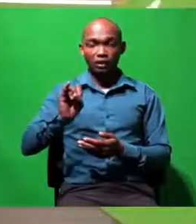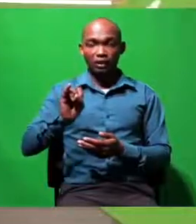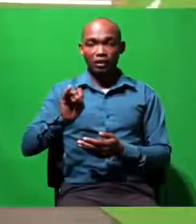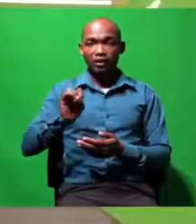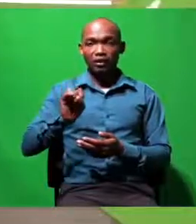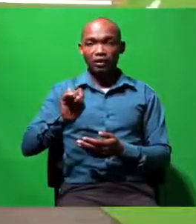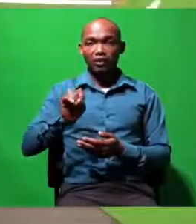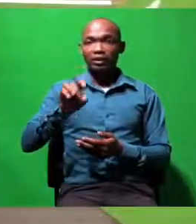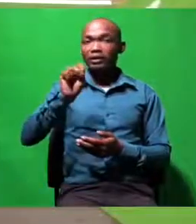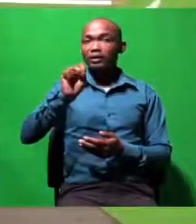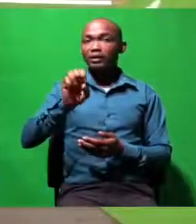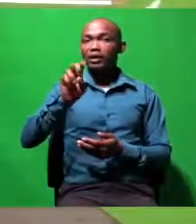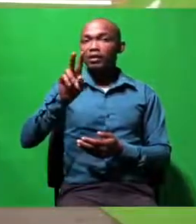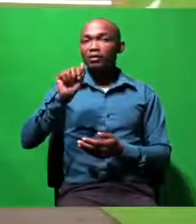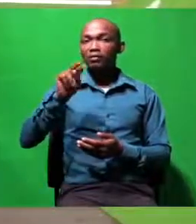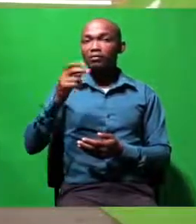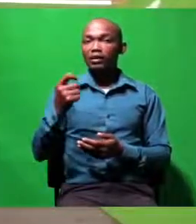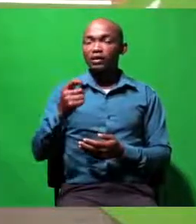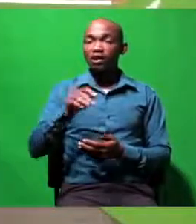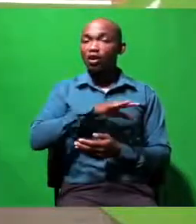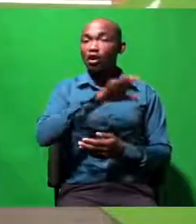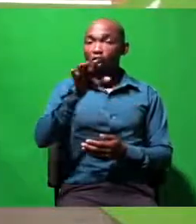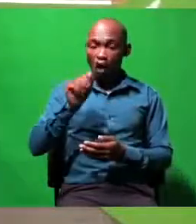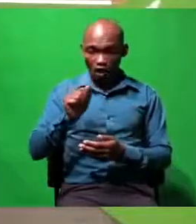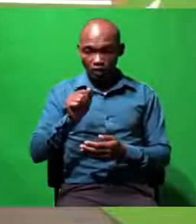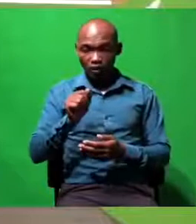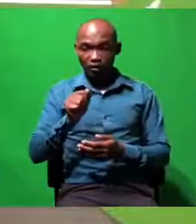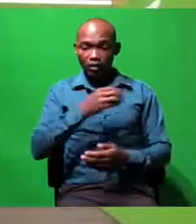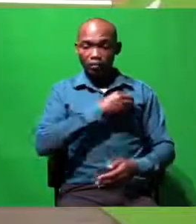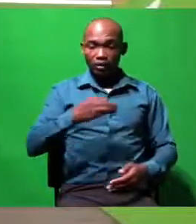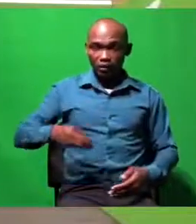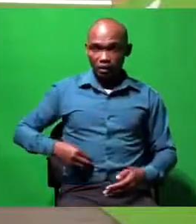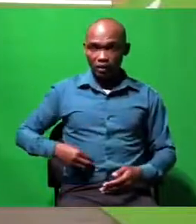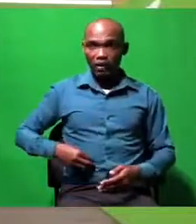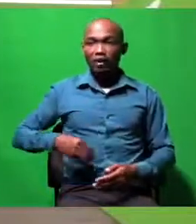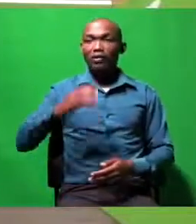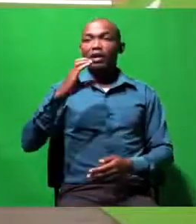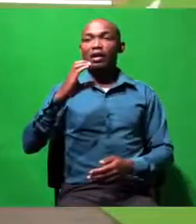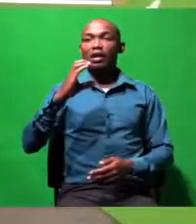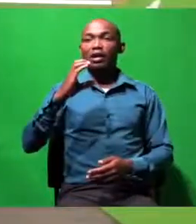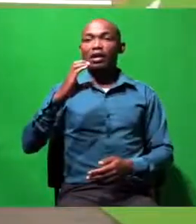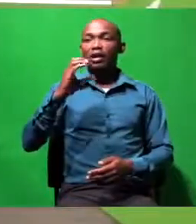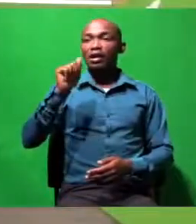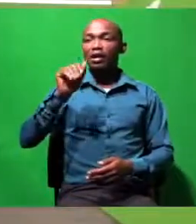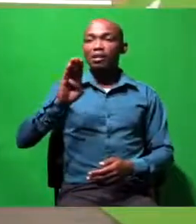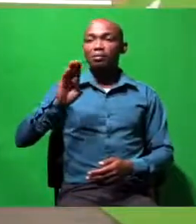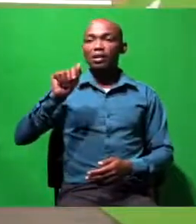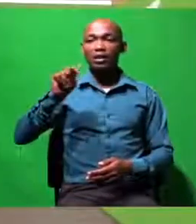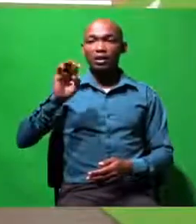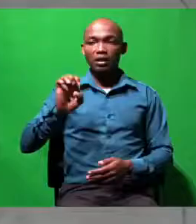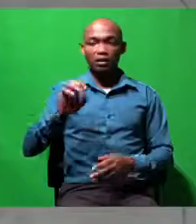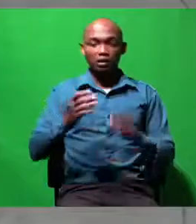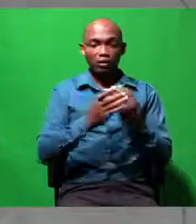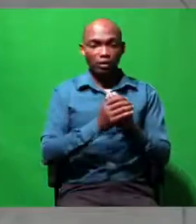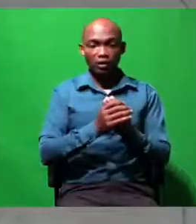servant. All of them, the president, the cabinet, and the civil servant can be